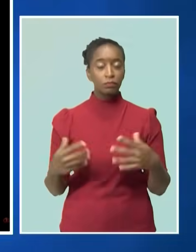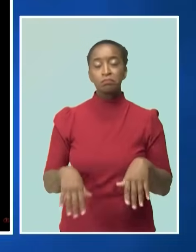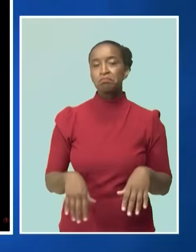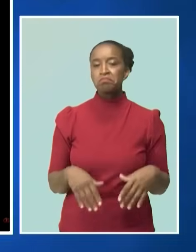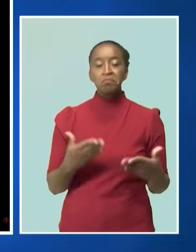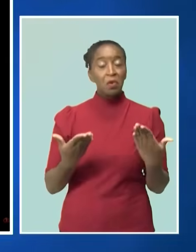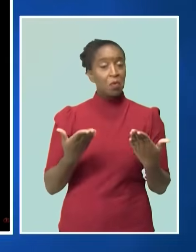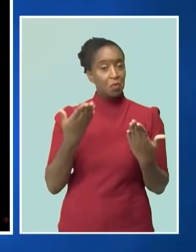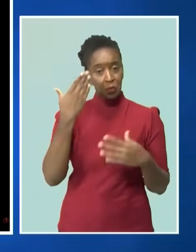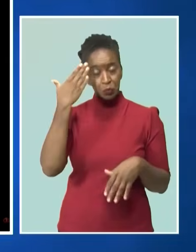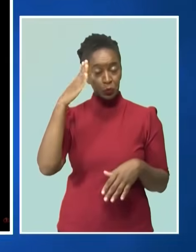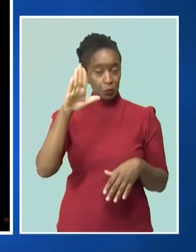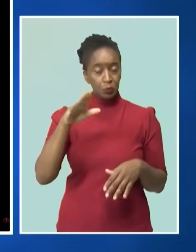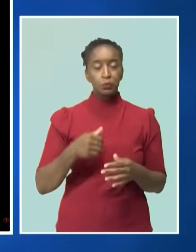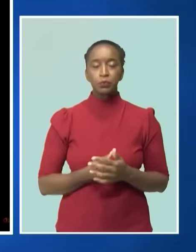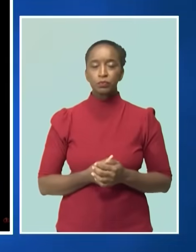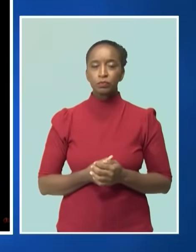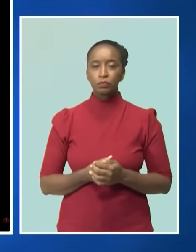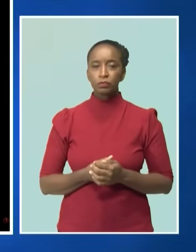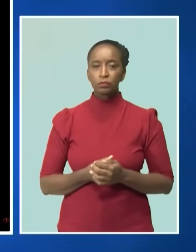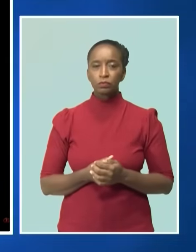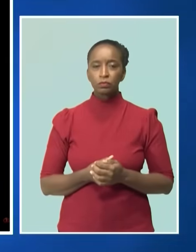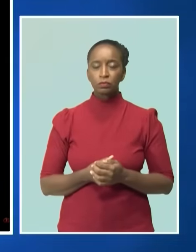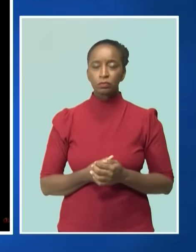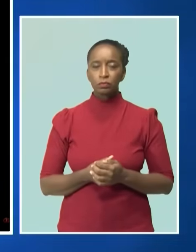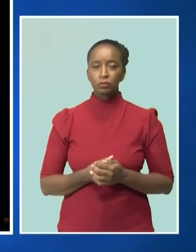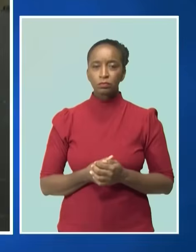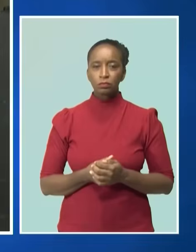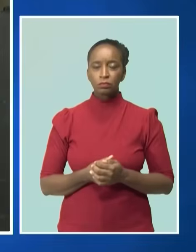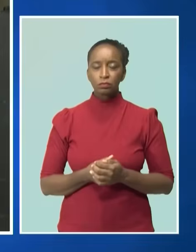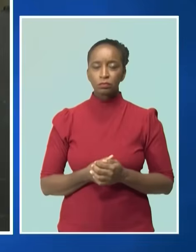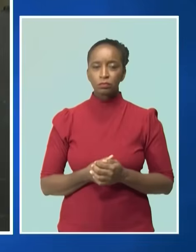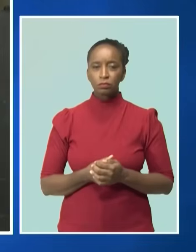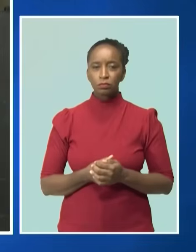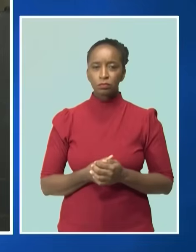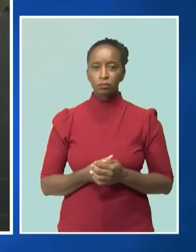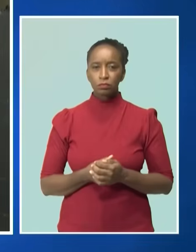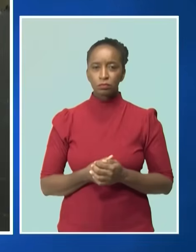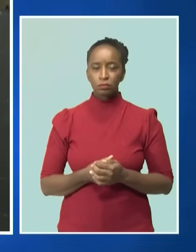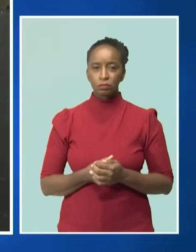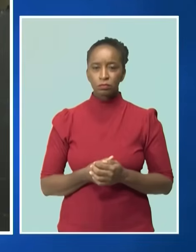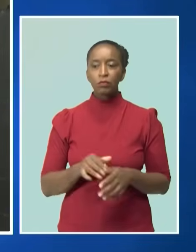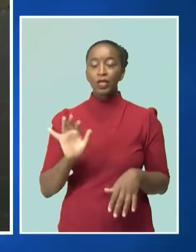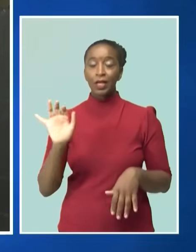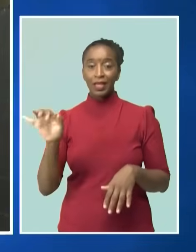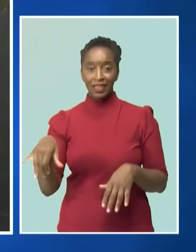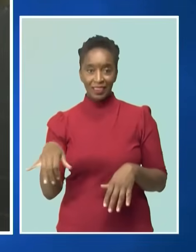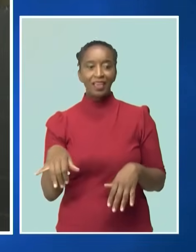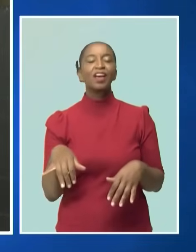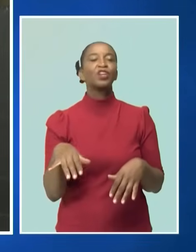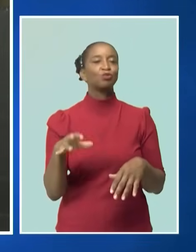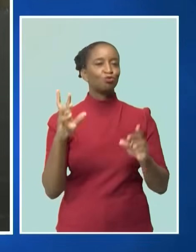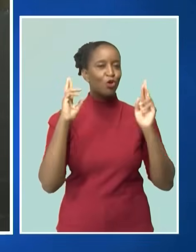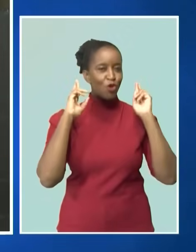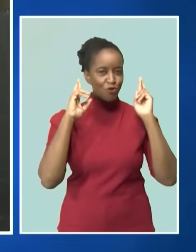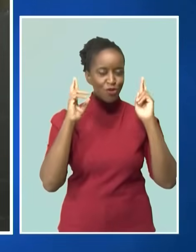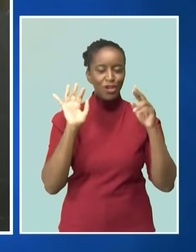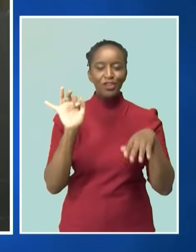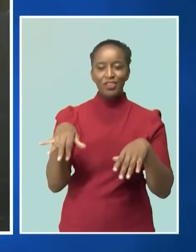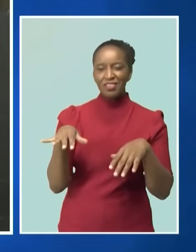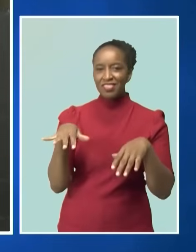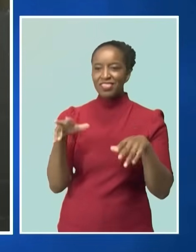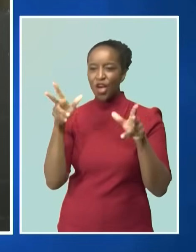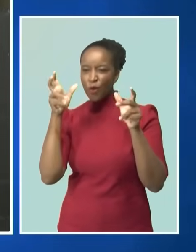and women, we were hooked on listening to prize fight on Redfusion. So the